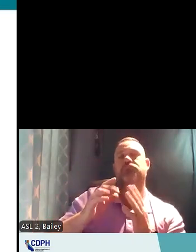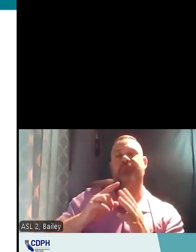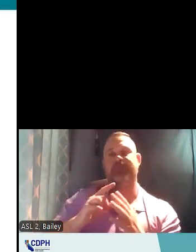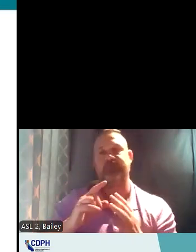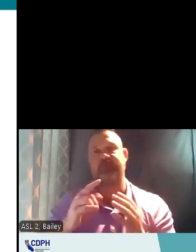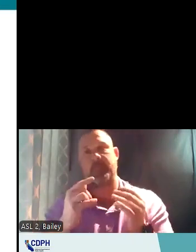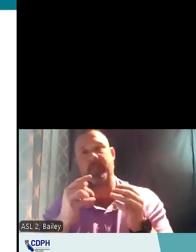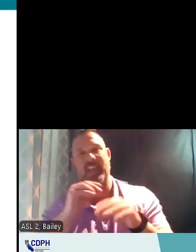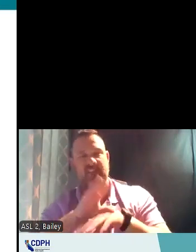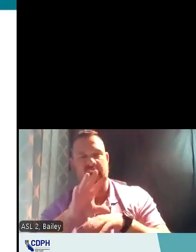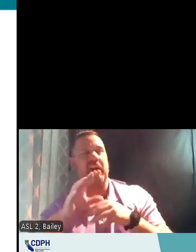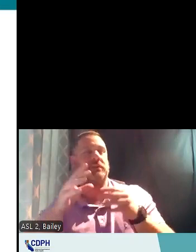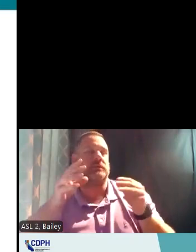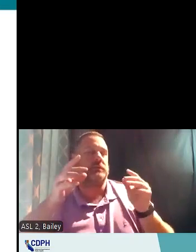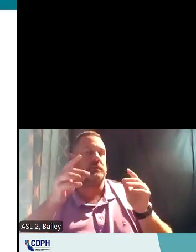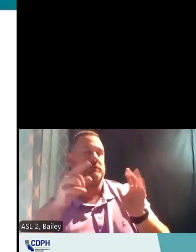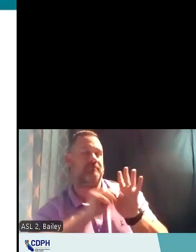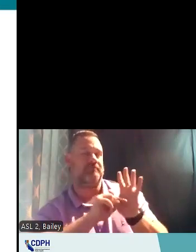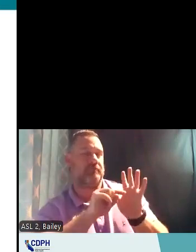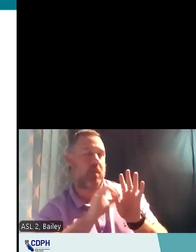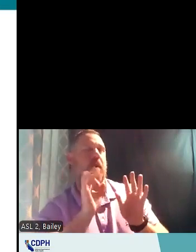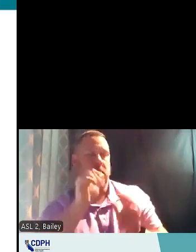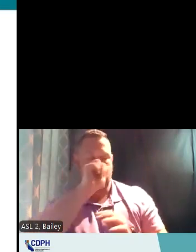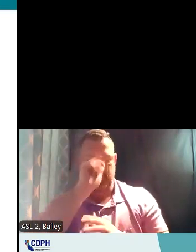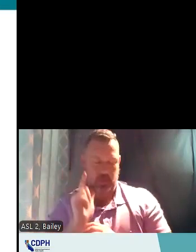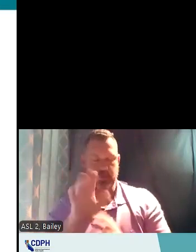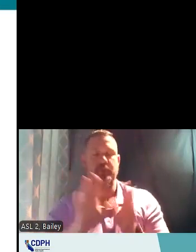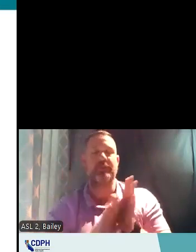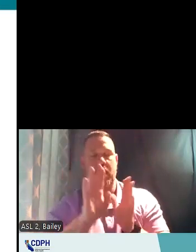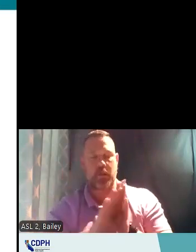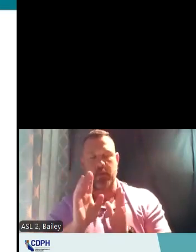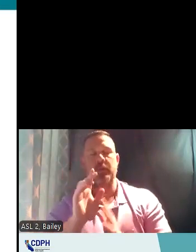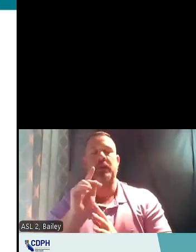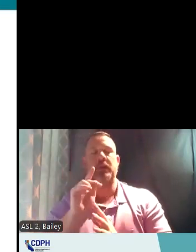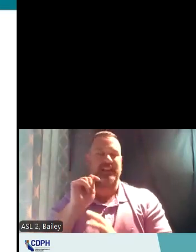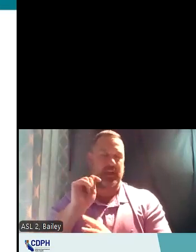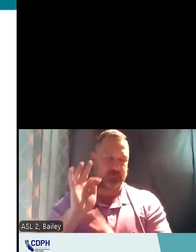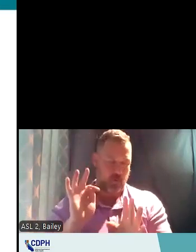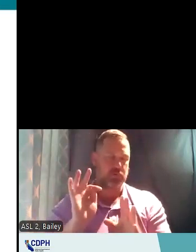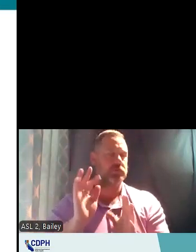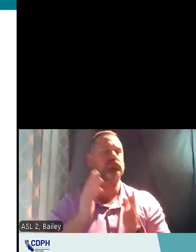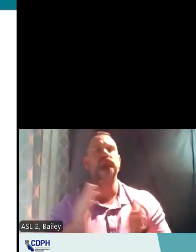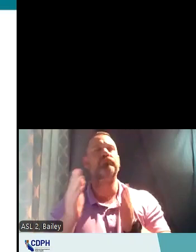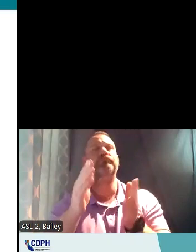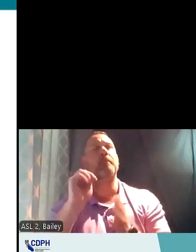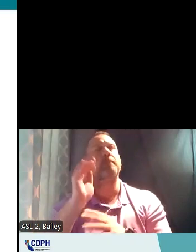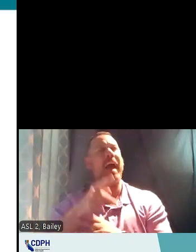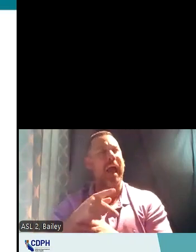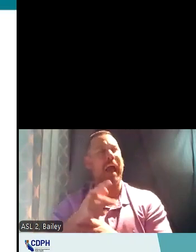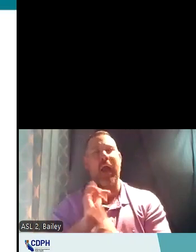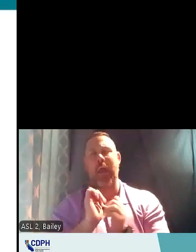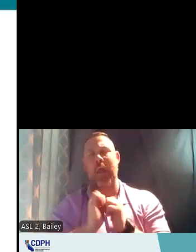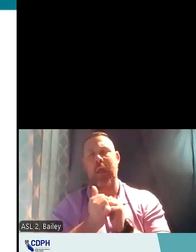disease. The 10 recommendations were developed by the task force as a roadmap on how California can